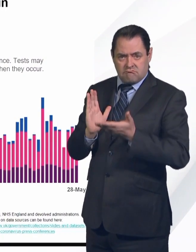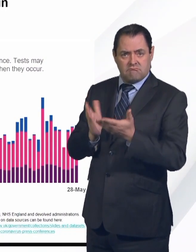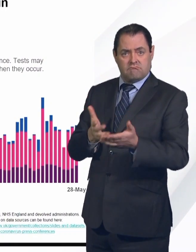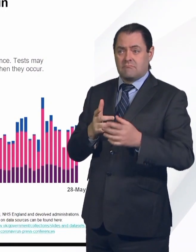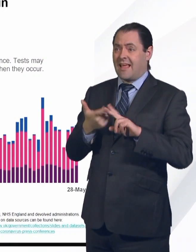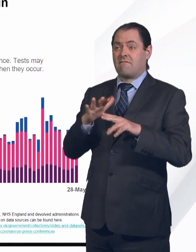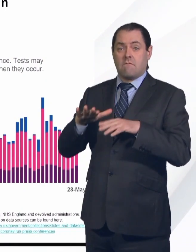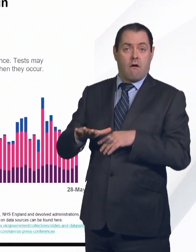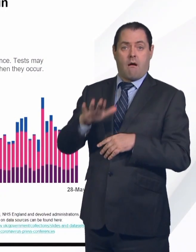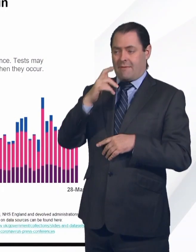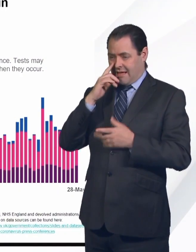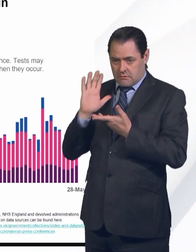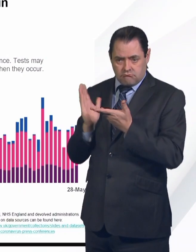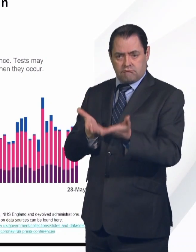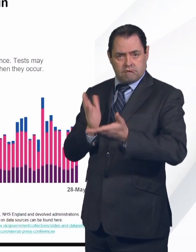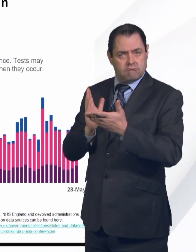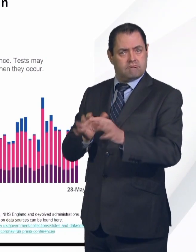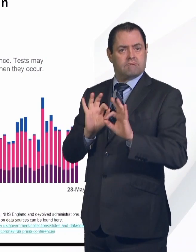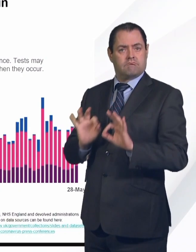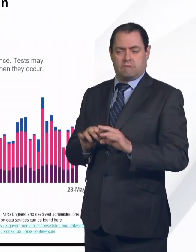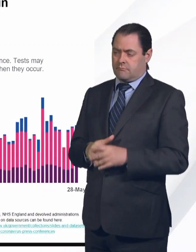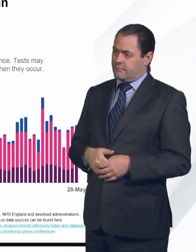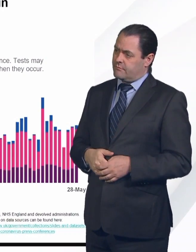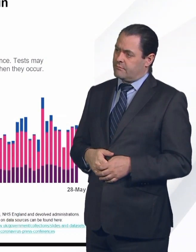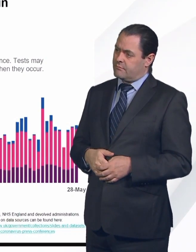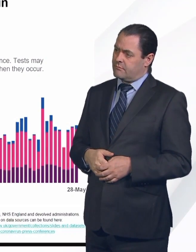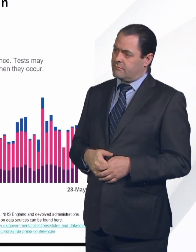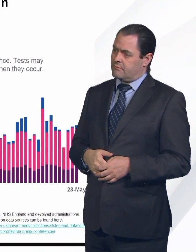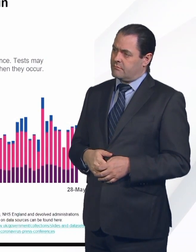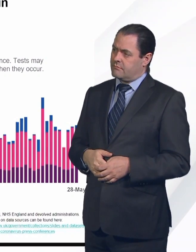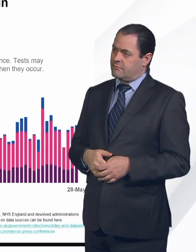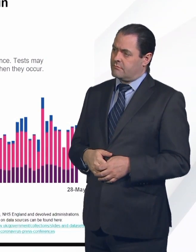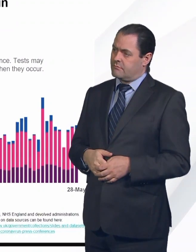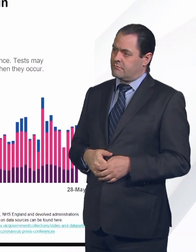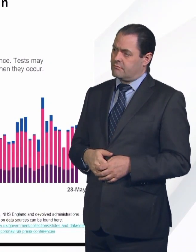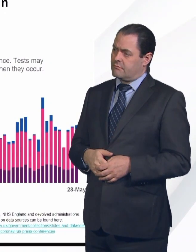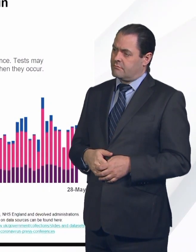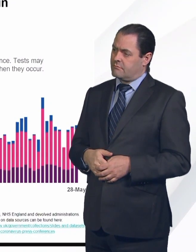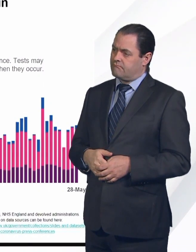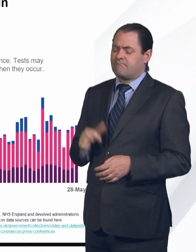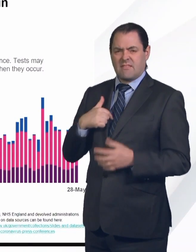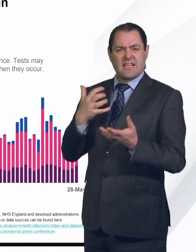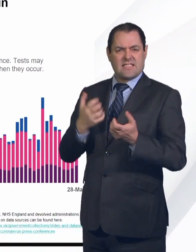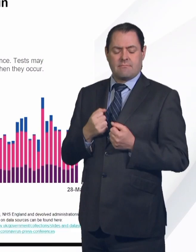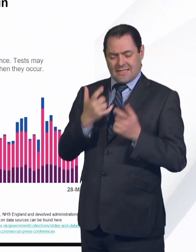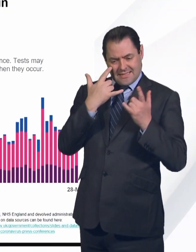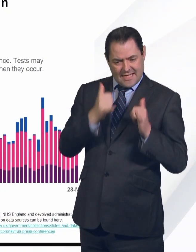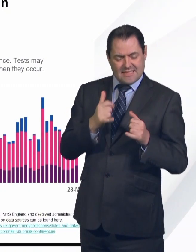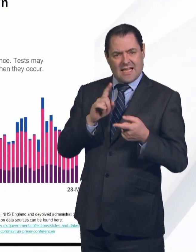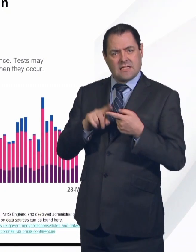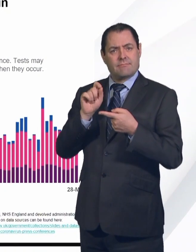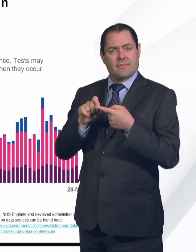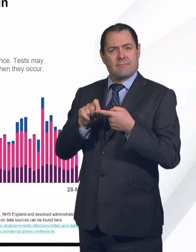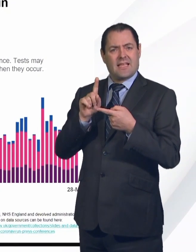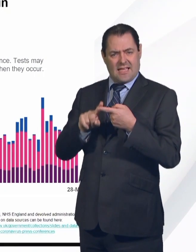future demand. I fully acknowledge the difficulties on testing and PPE